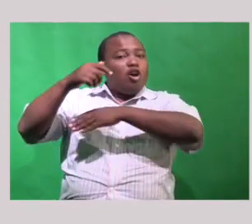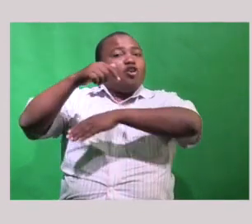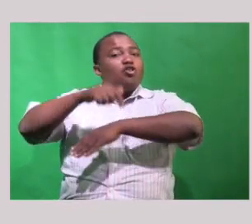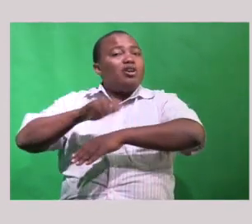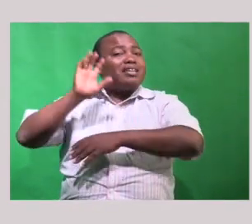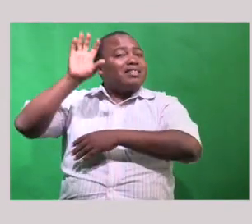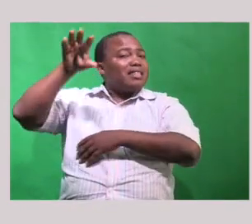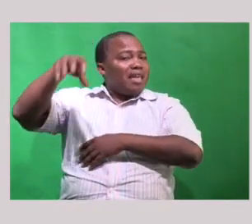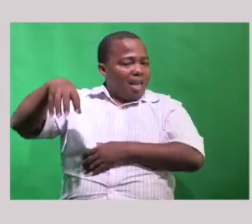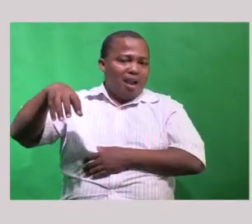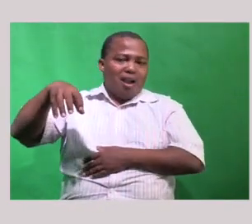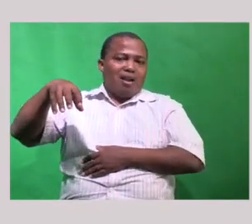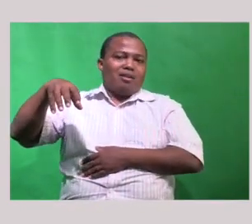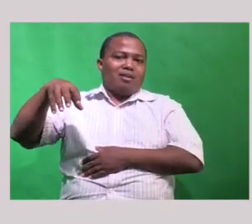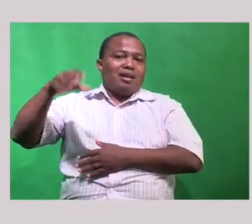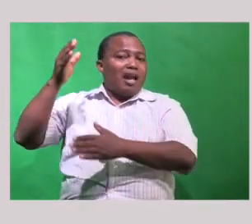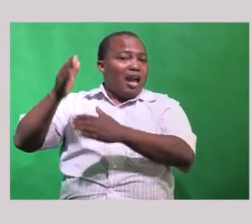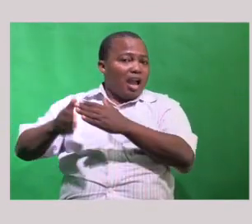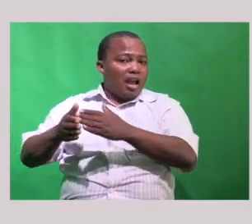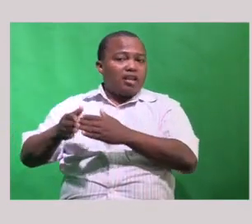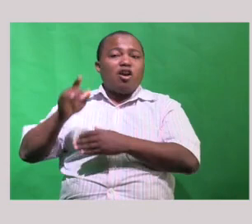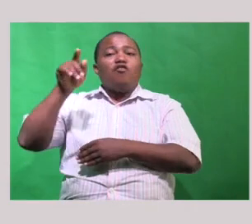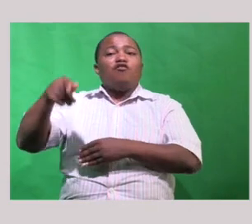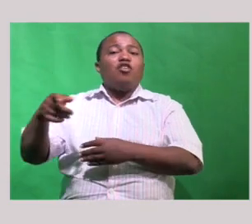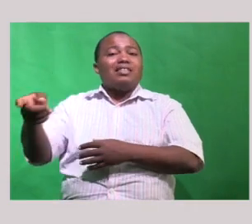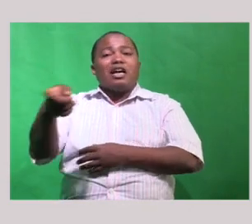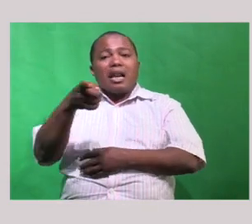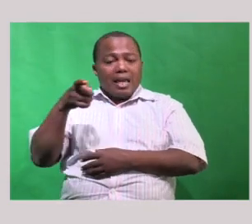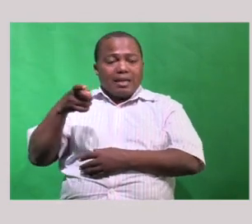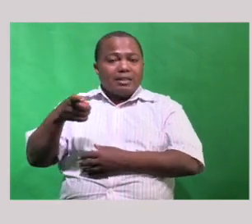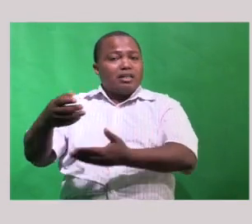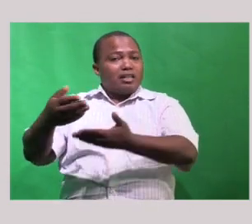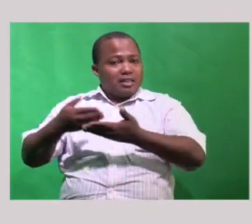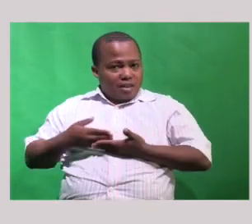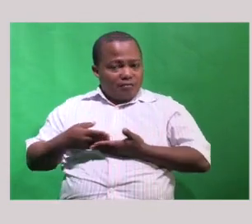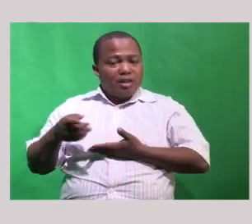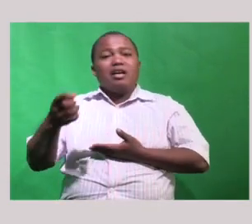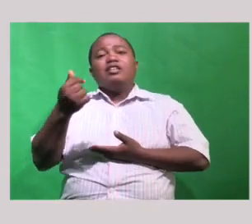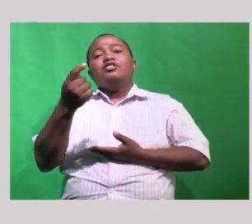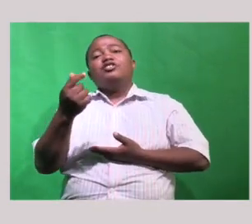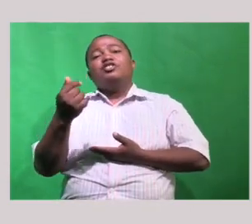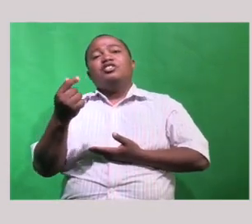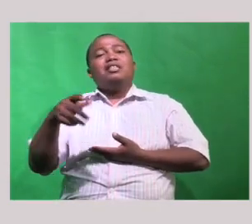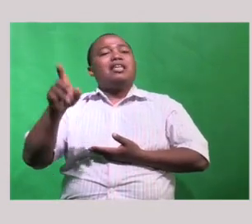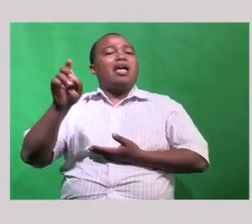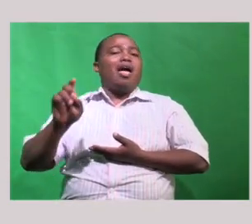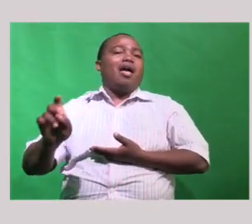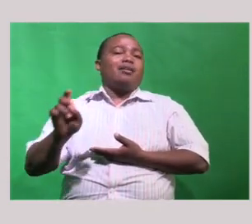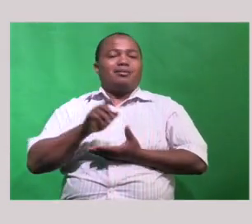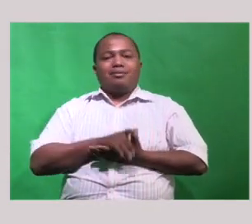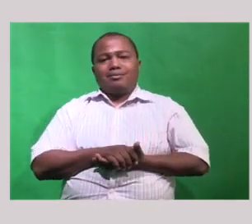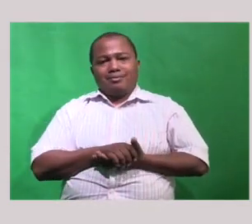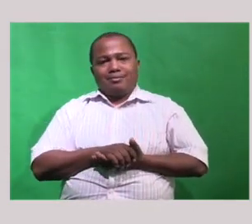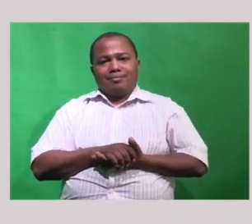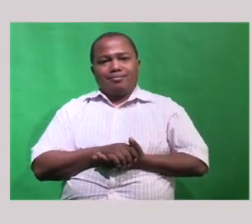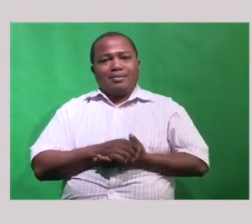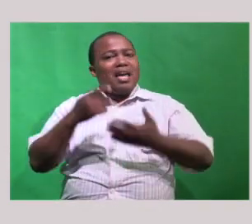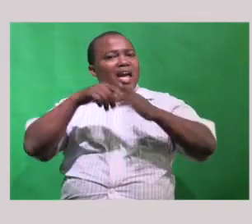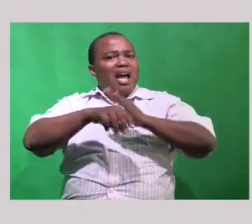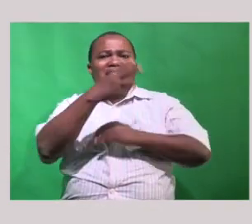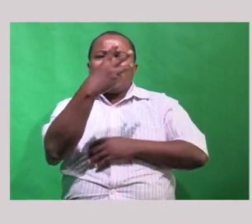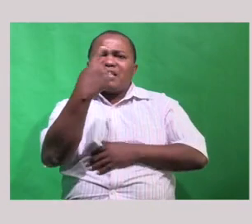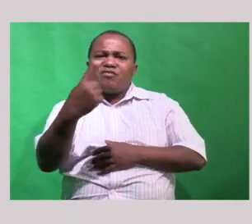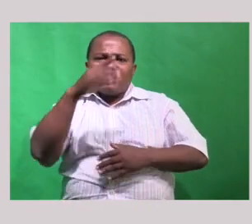ended. For the rent receivable were Tanzania shillings X. On 31st